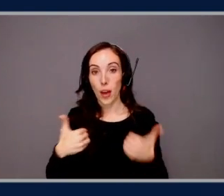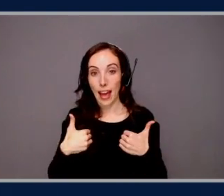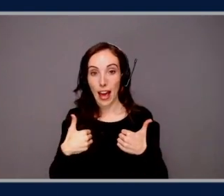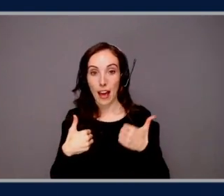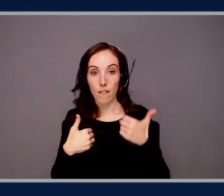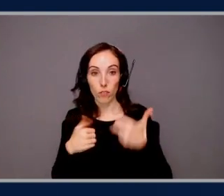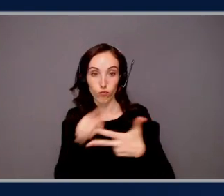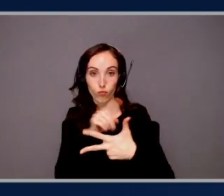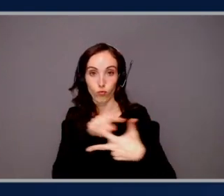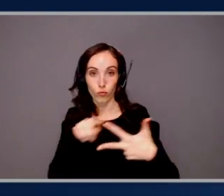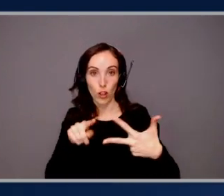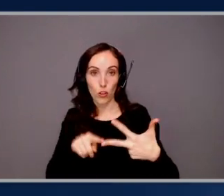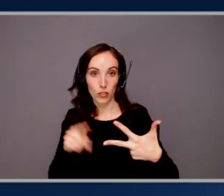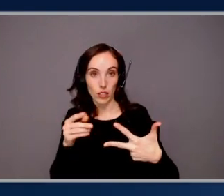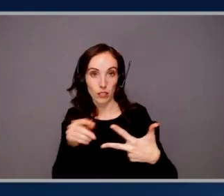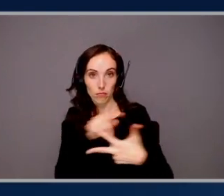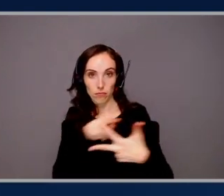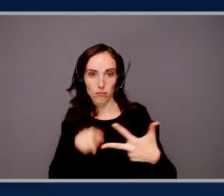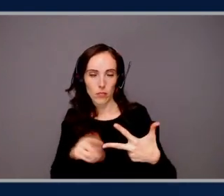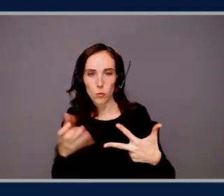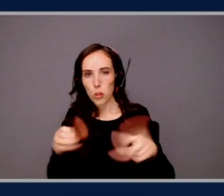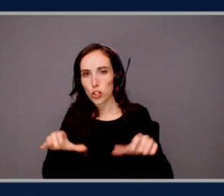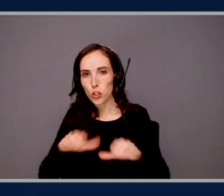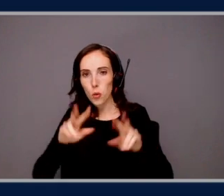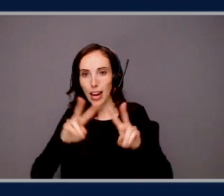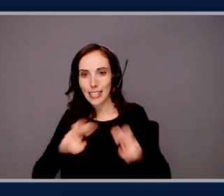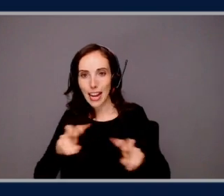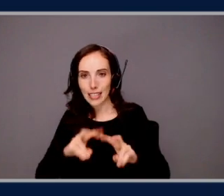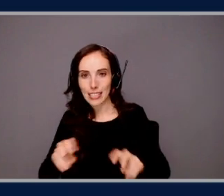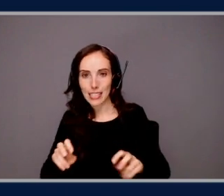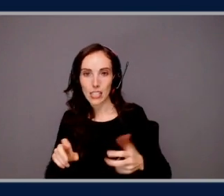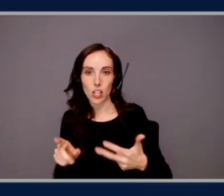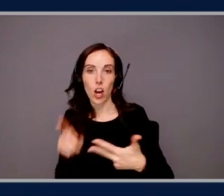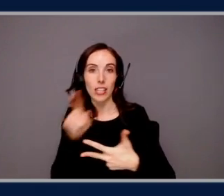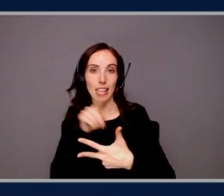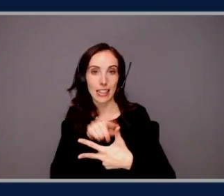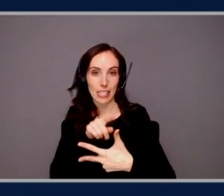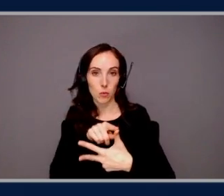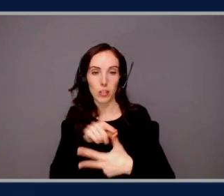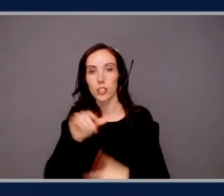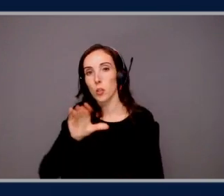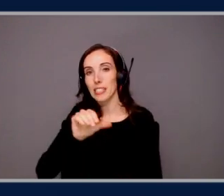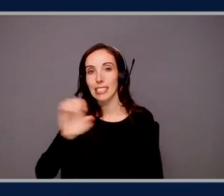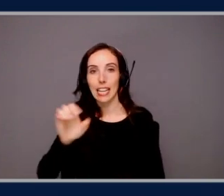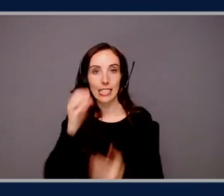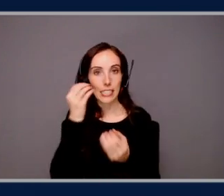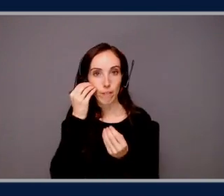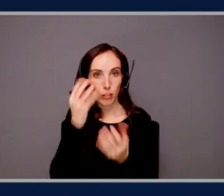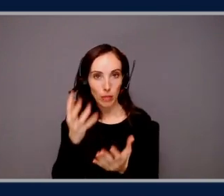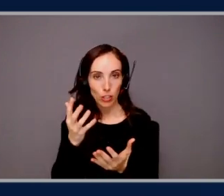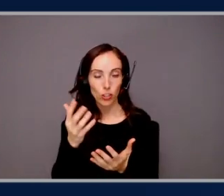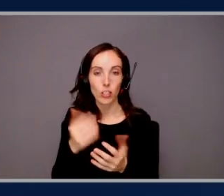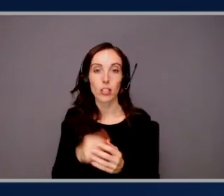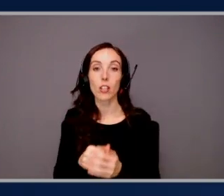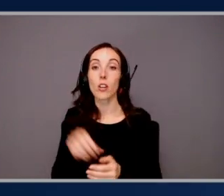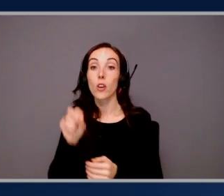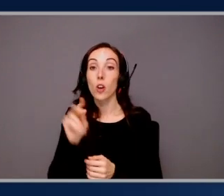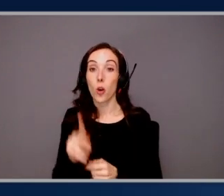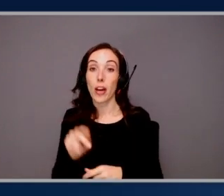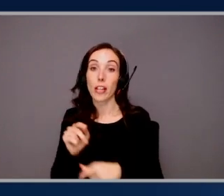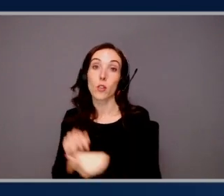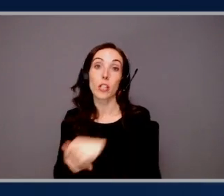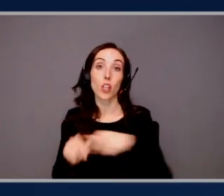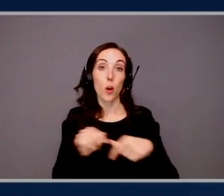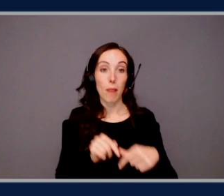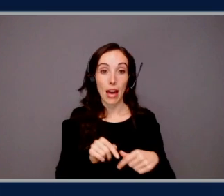got this information here. I'd like to do some analysis on this one here. Okay, so this is case information. Okay, so now let's go back to that same